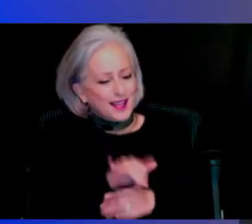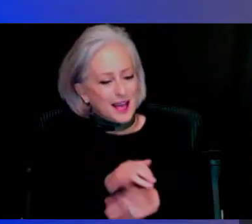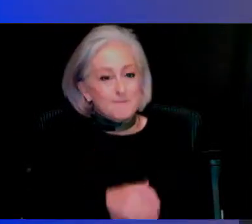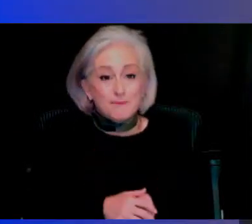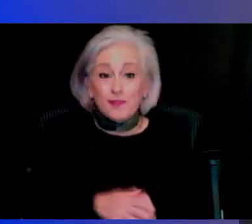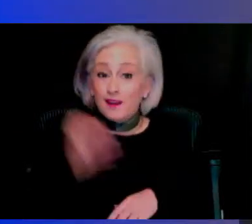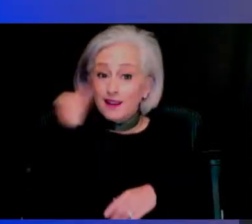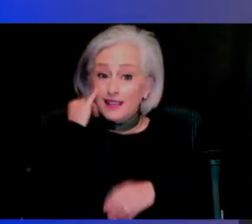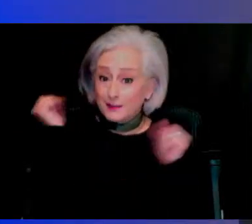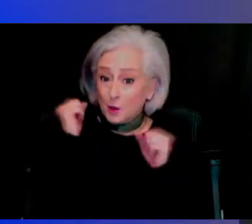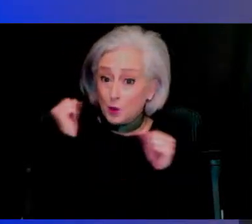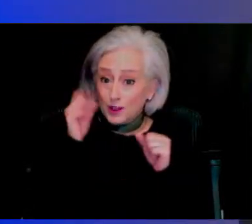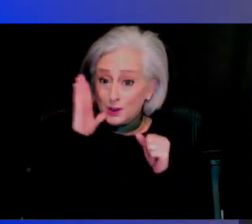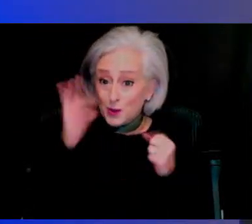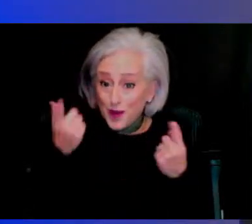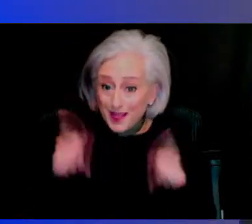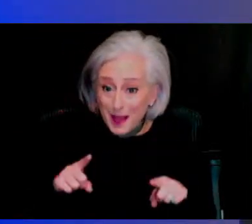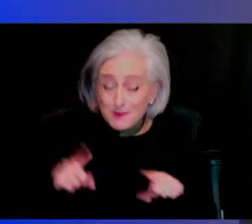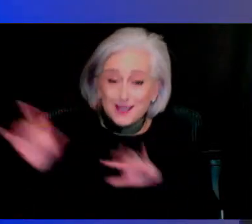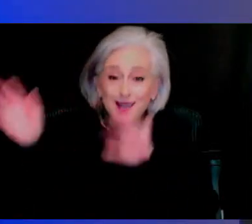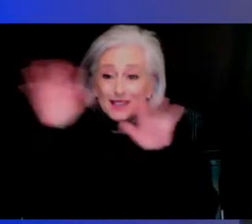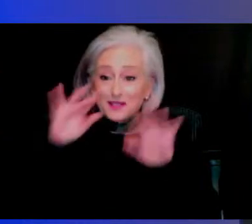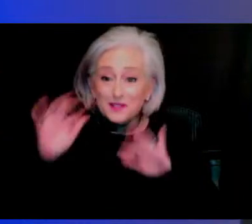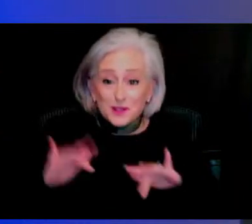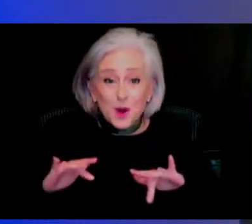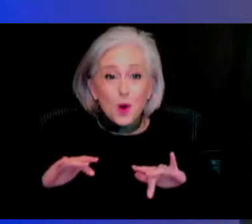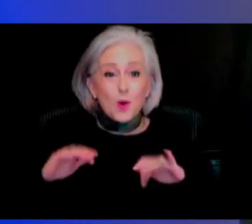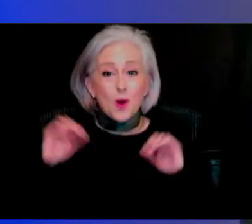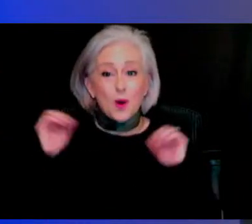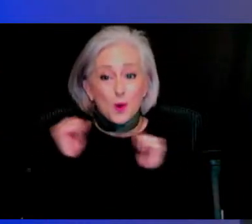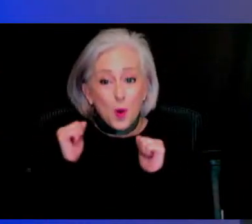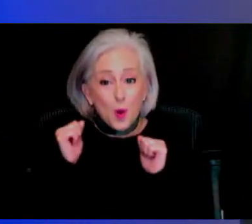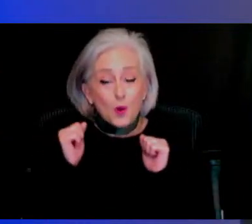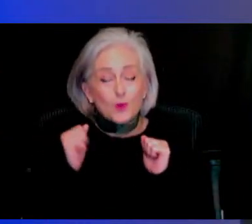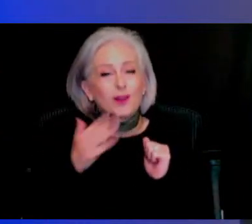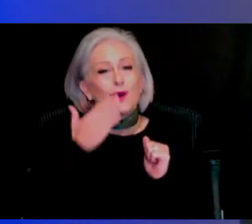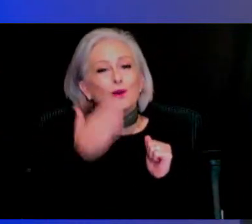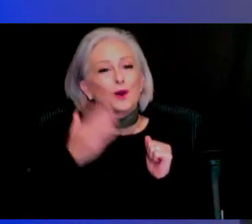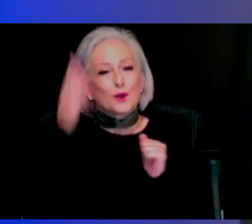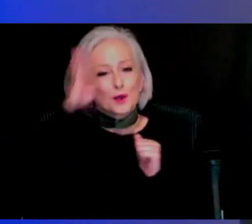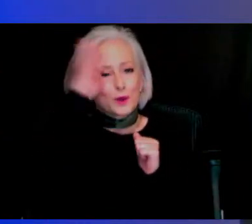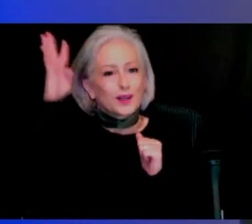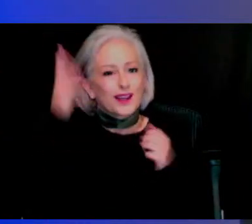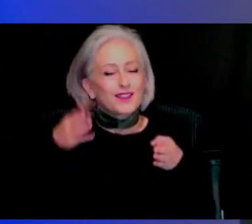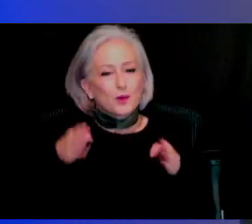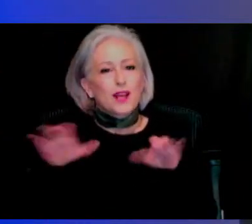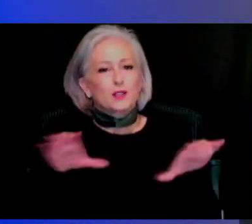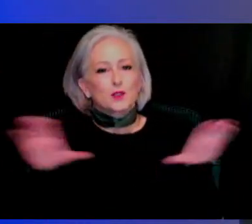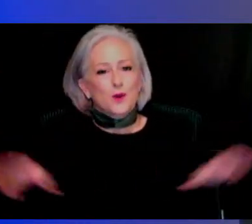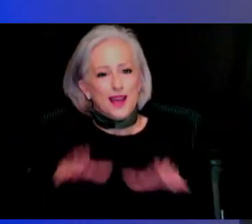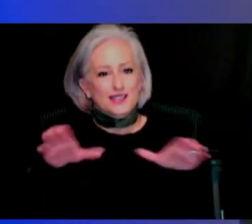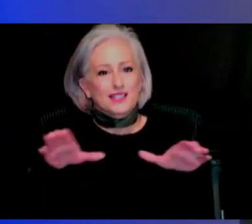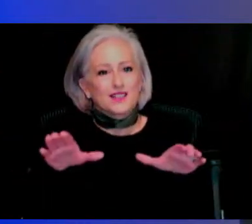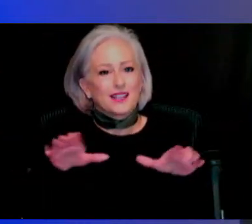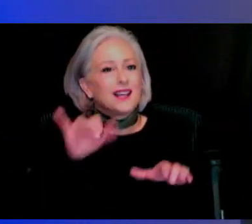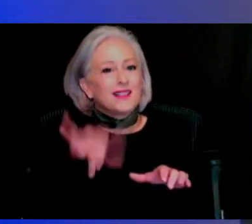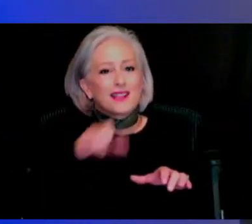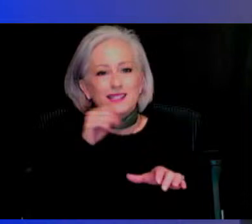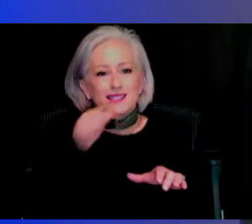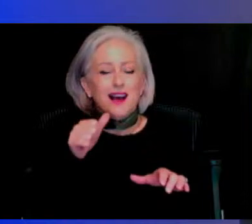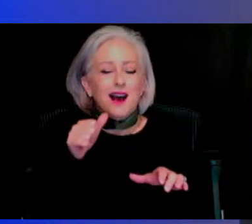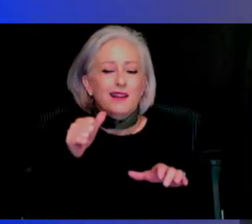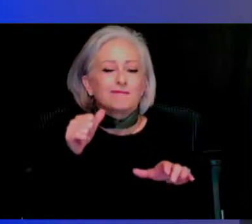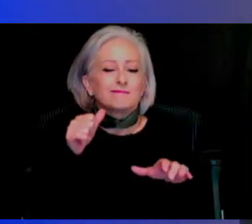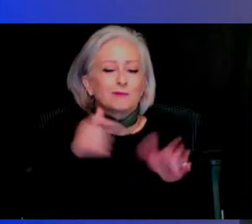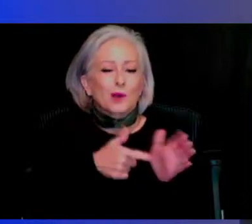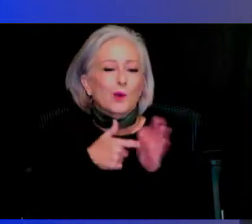and if we get snow and it's cold and we're going to be indoors, this is one creative way of doing an activity that doesn't involve leaving the house if it's cold, that you guys can